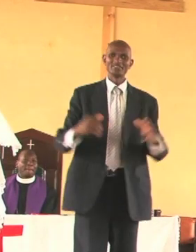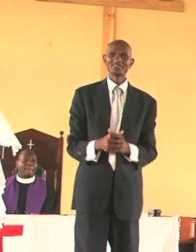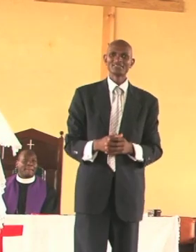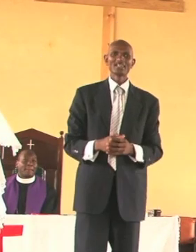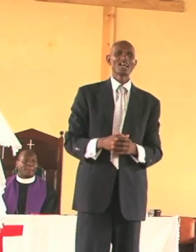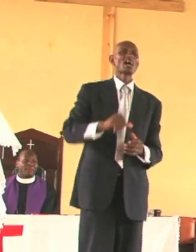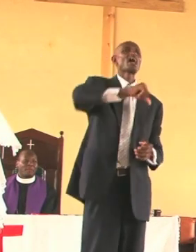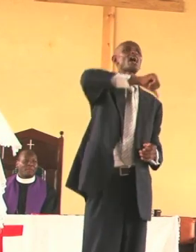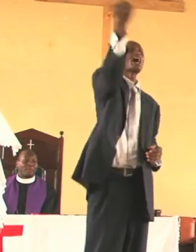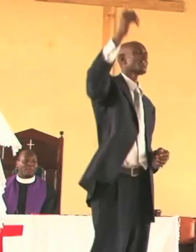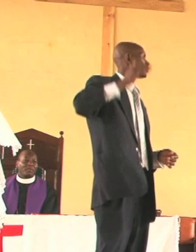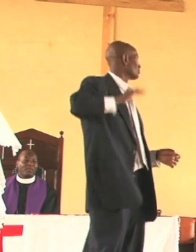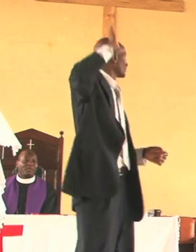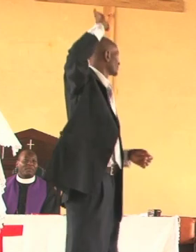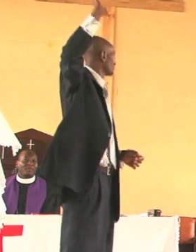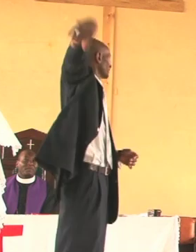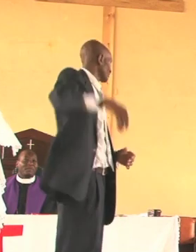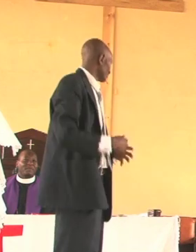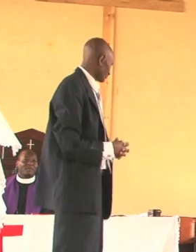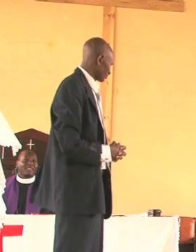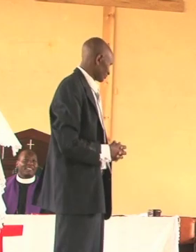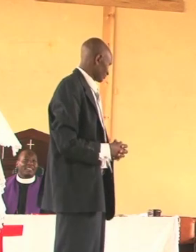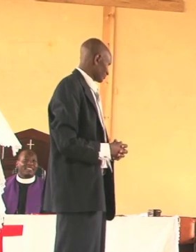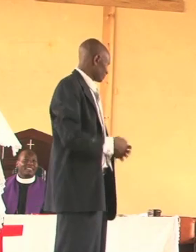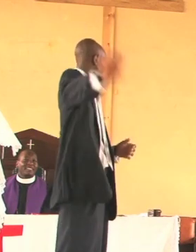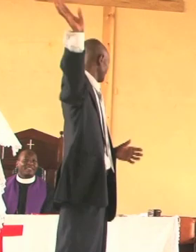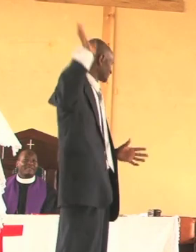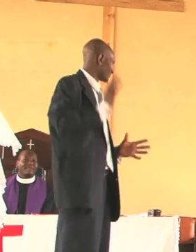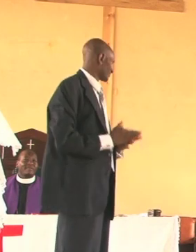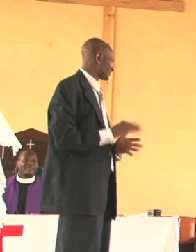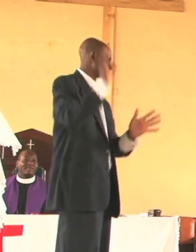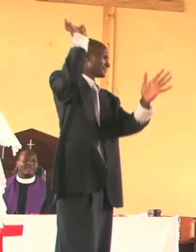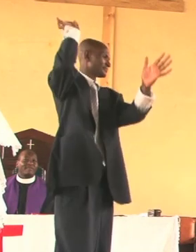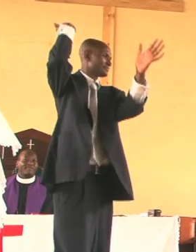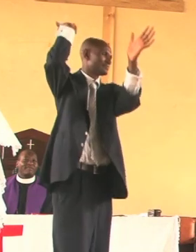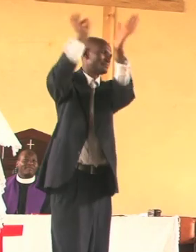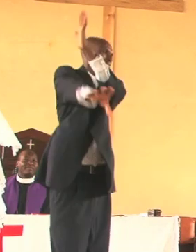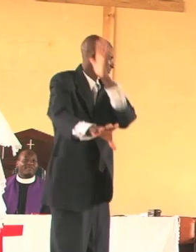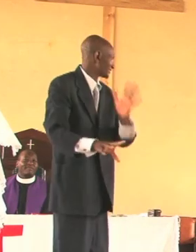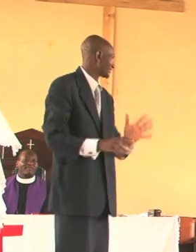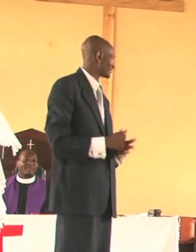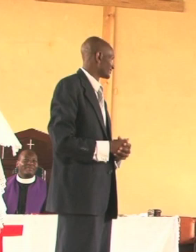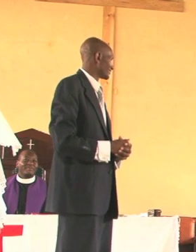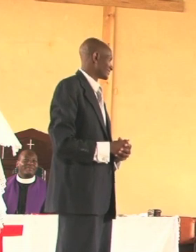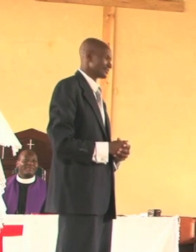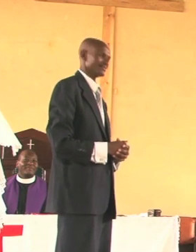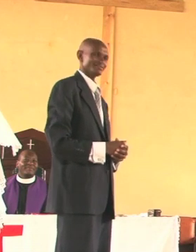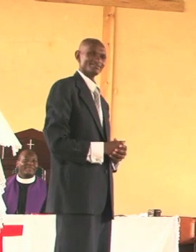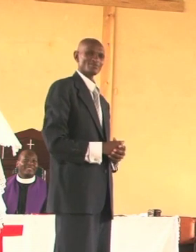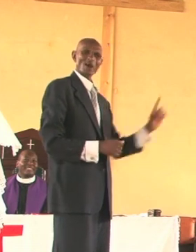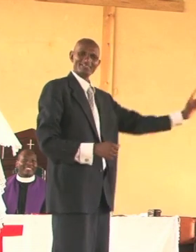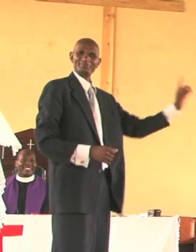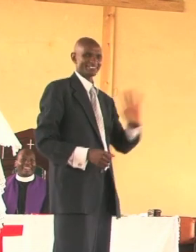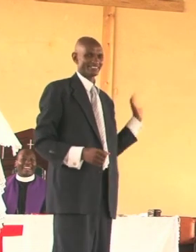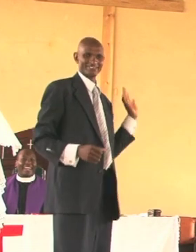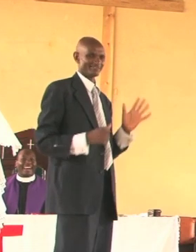Sasa amempata tayari. Amemaliza. Hata wengine mwambia kwa herini. Sina haja na nyinyi muende kule